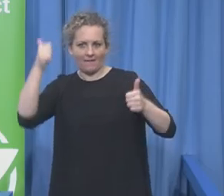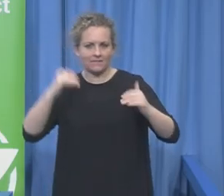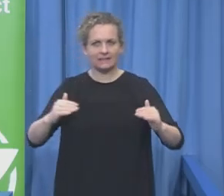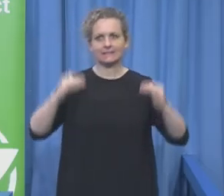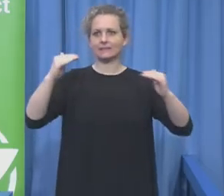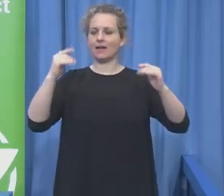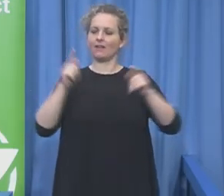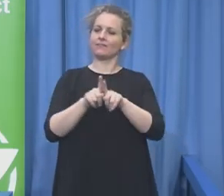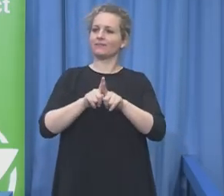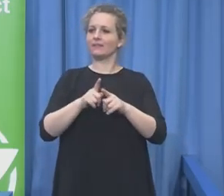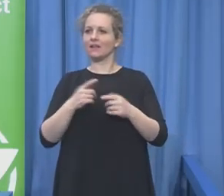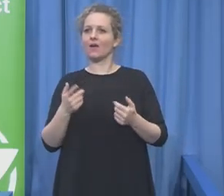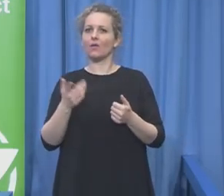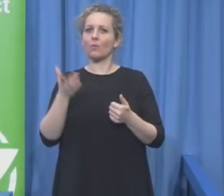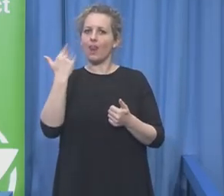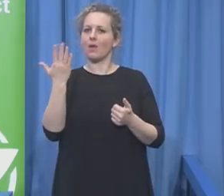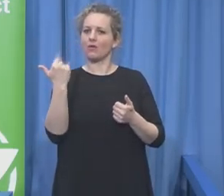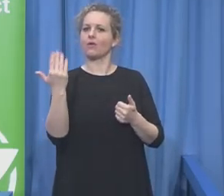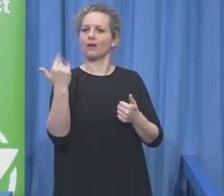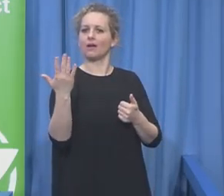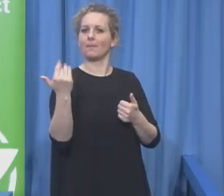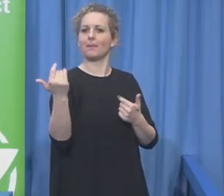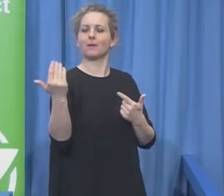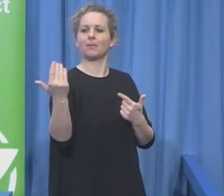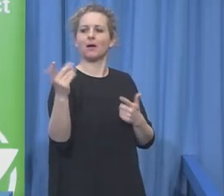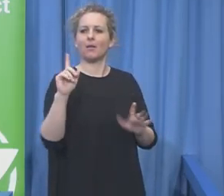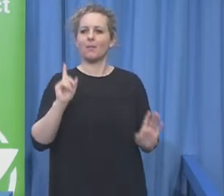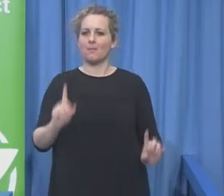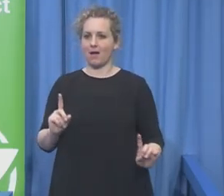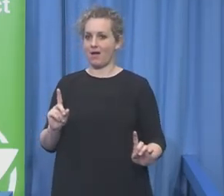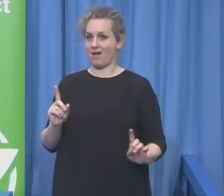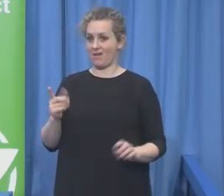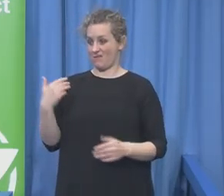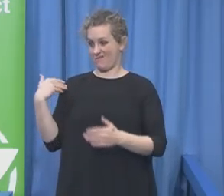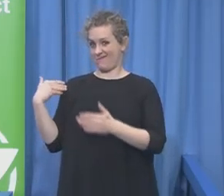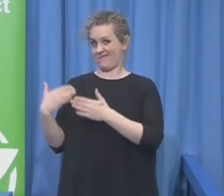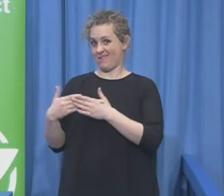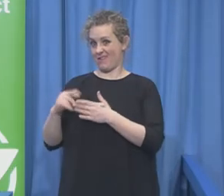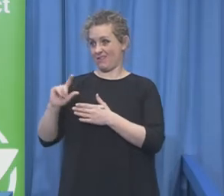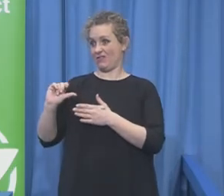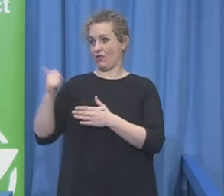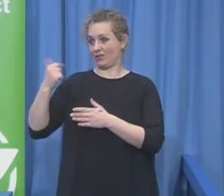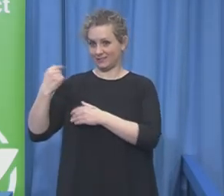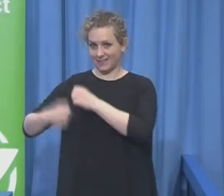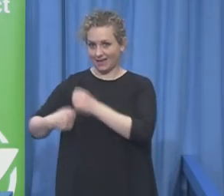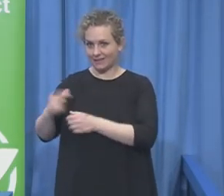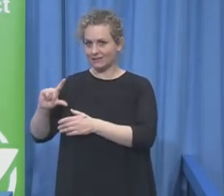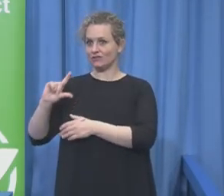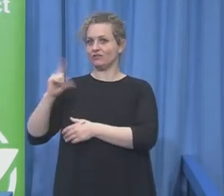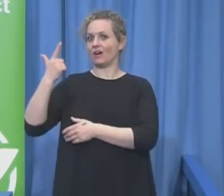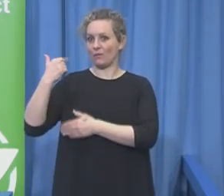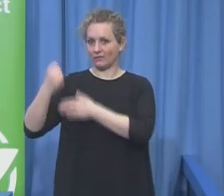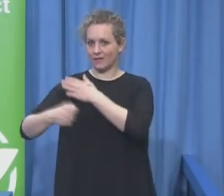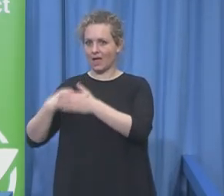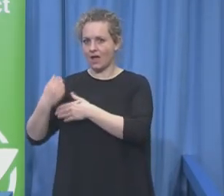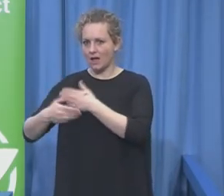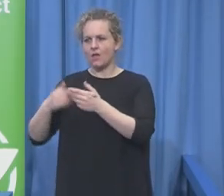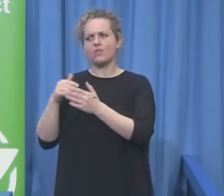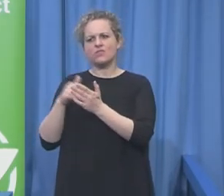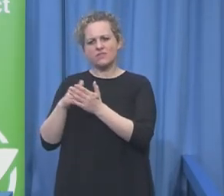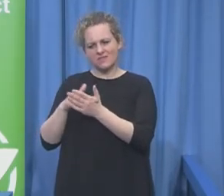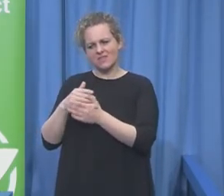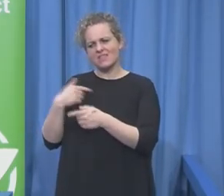first 1 year, almost 2 years, we just spent time in learning our lessons and having those building blocks in place and creating a template